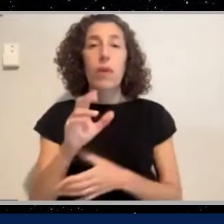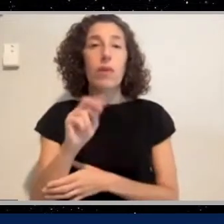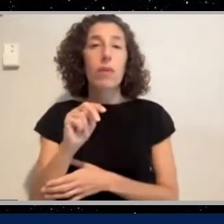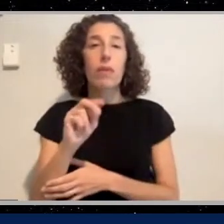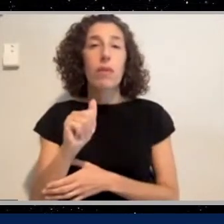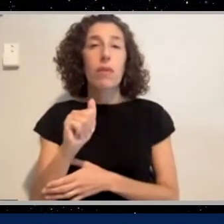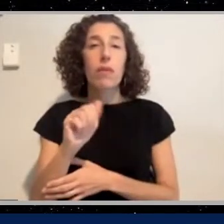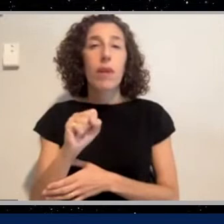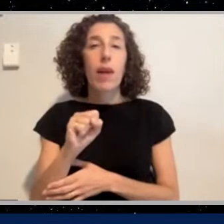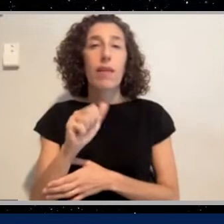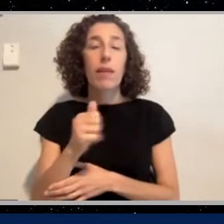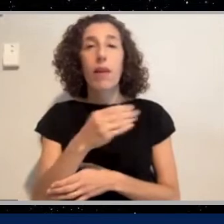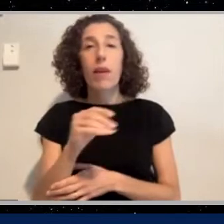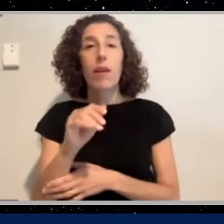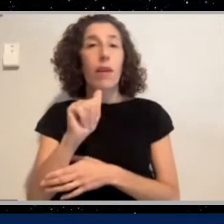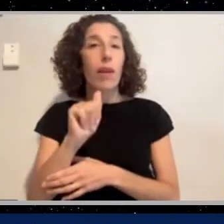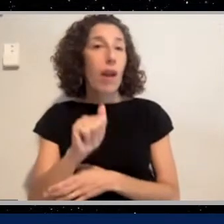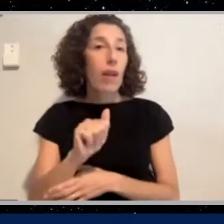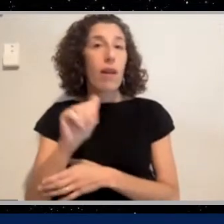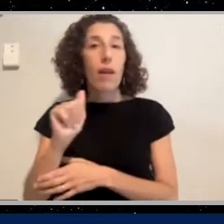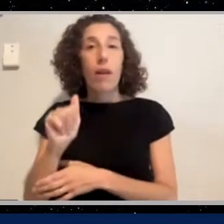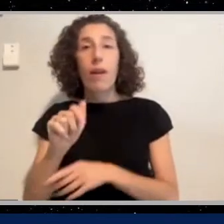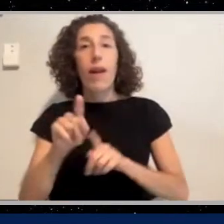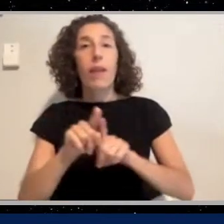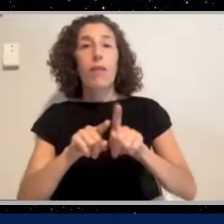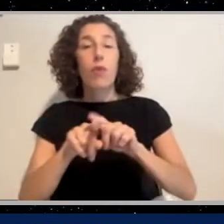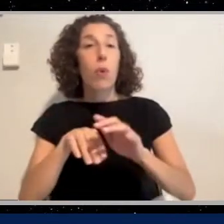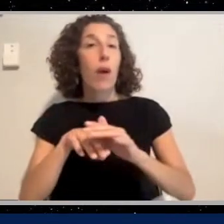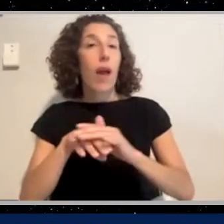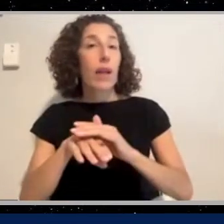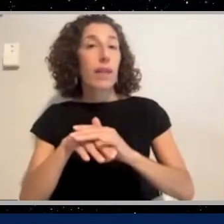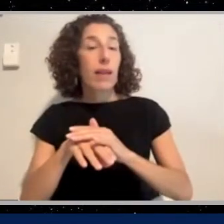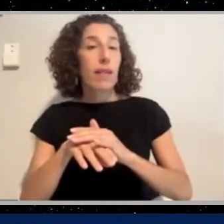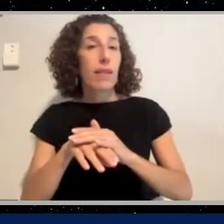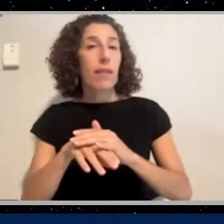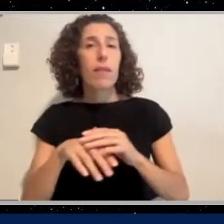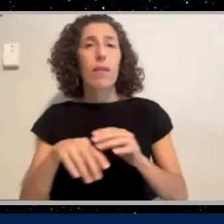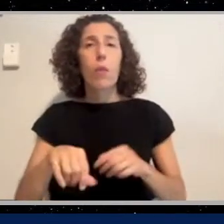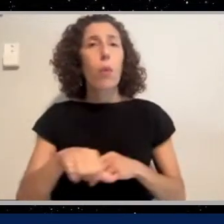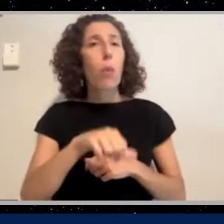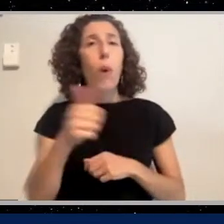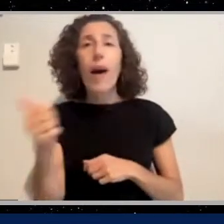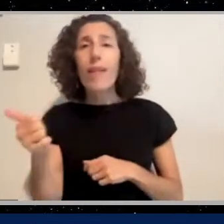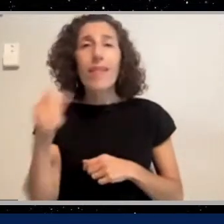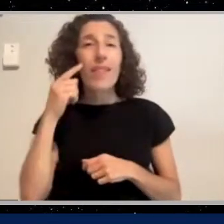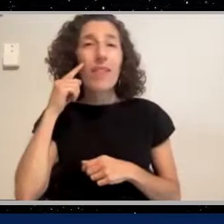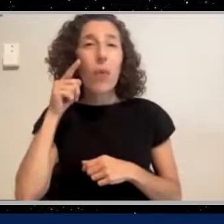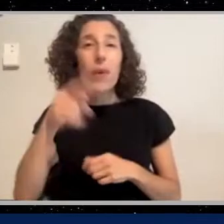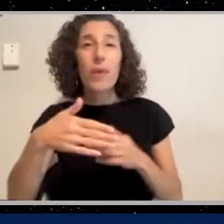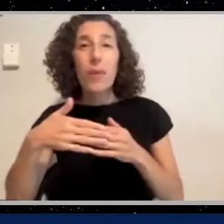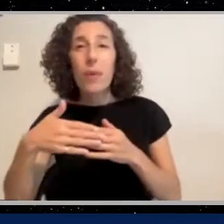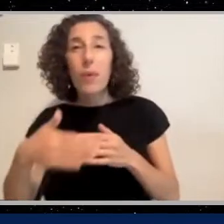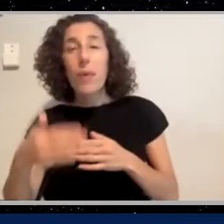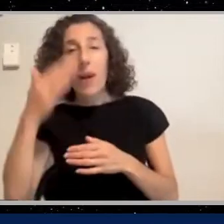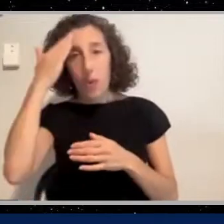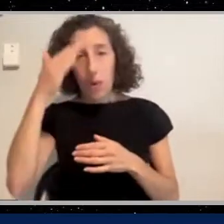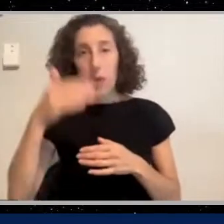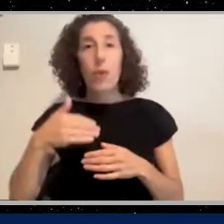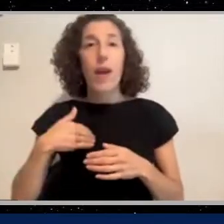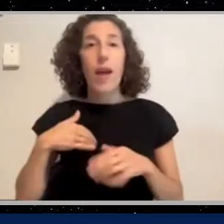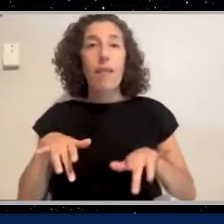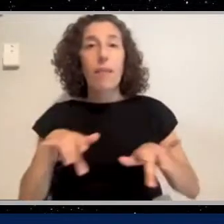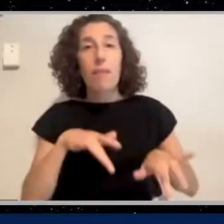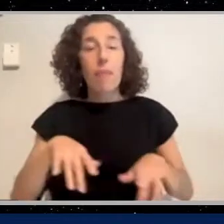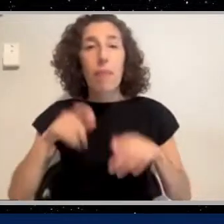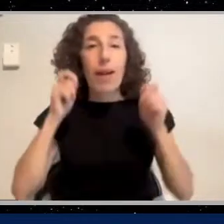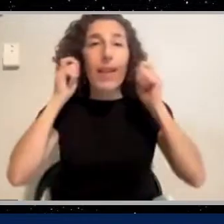you hope to start working on in addition to your podcasts? Are you going to play in this space in other forms? I